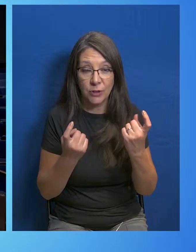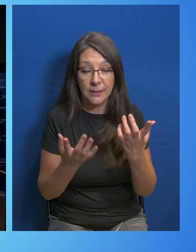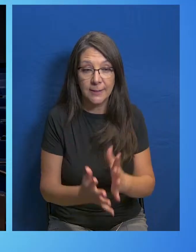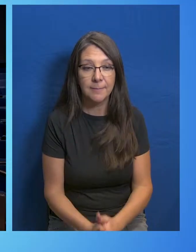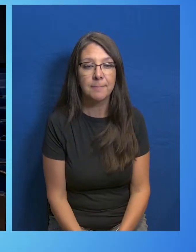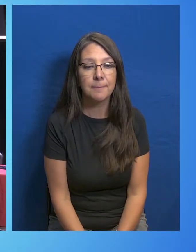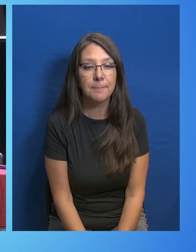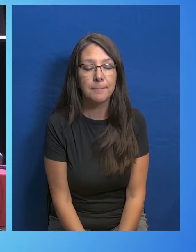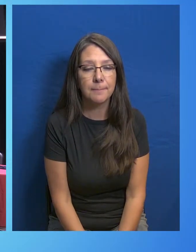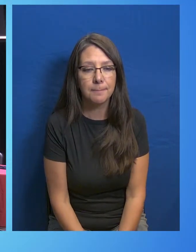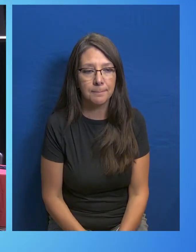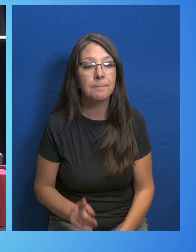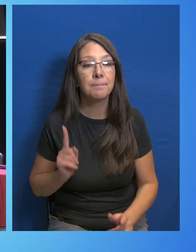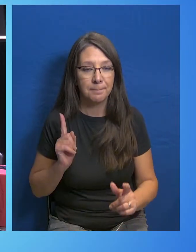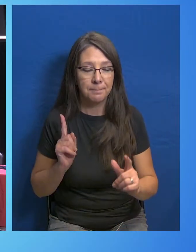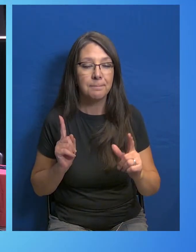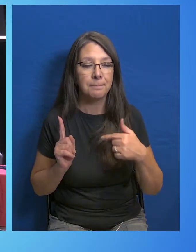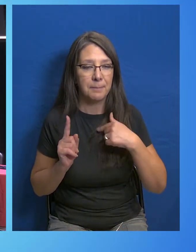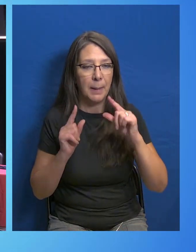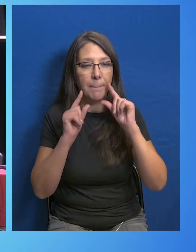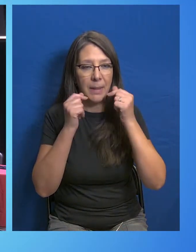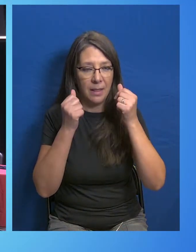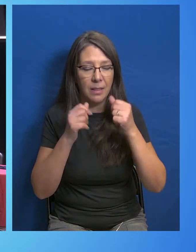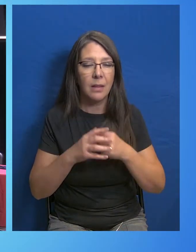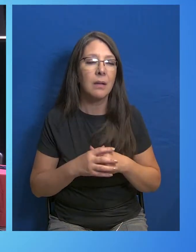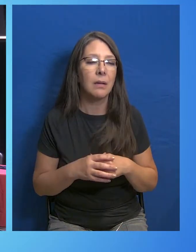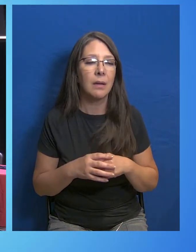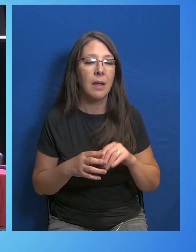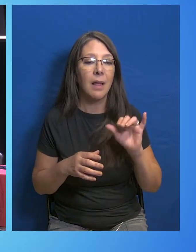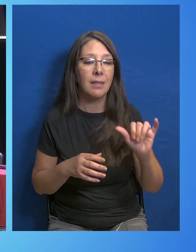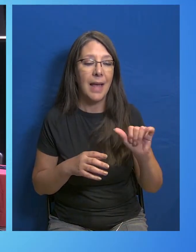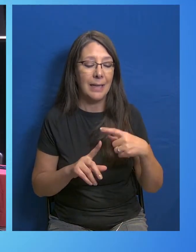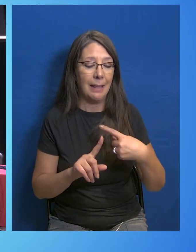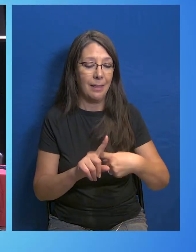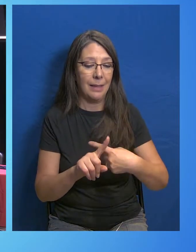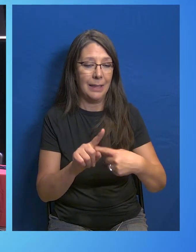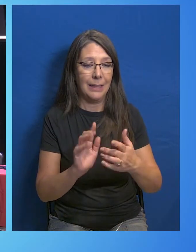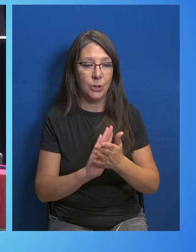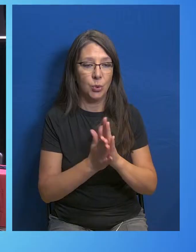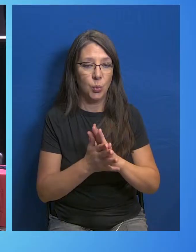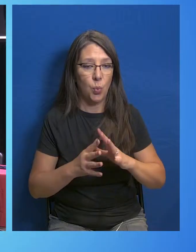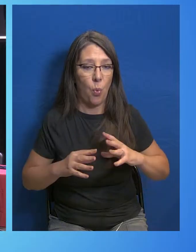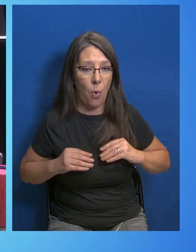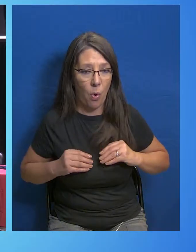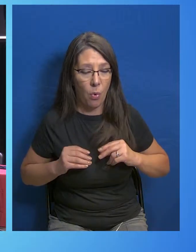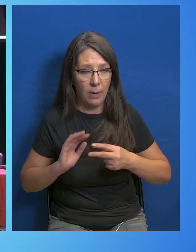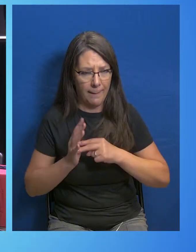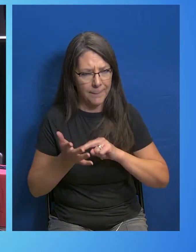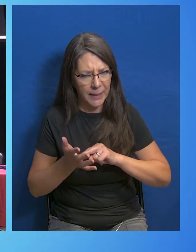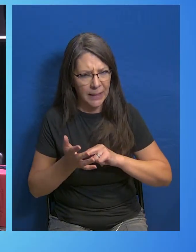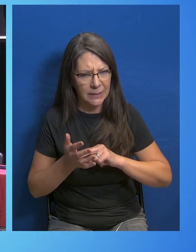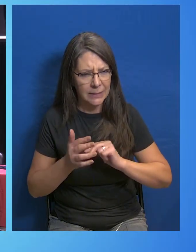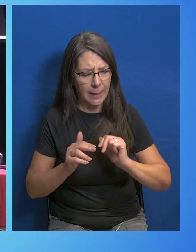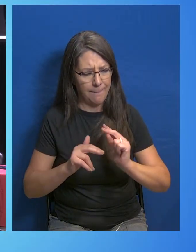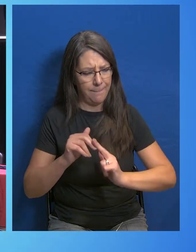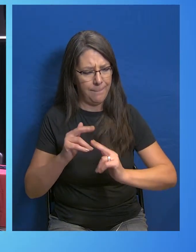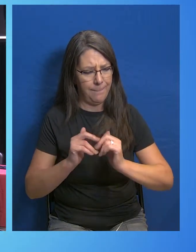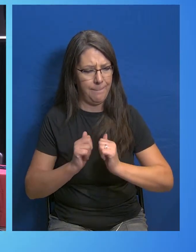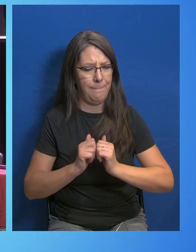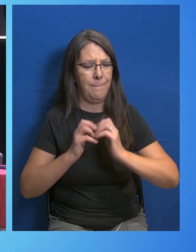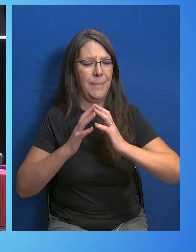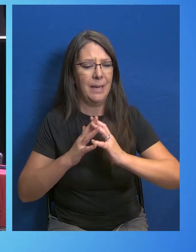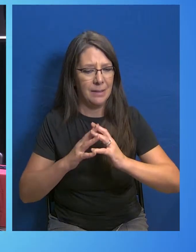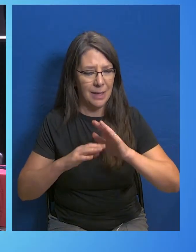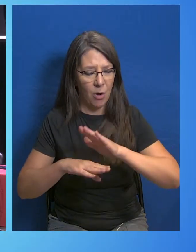Yes. Hi, it's Bill. The lease to own, that's talking about building on campus by